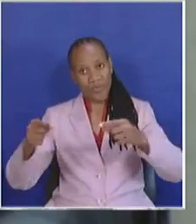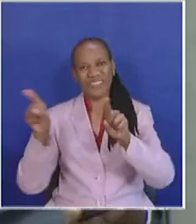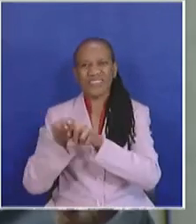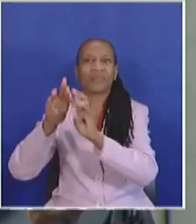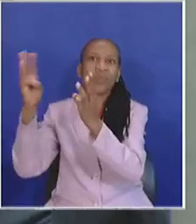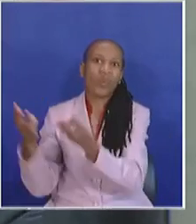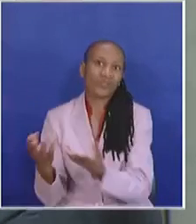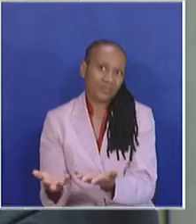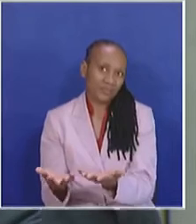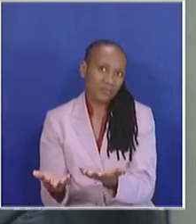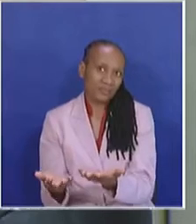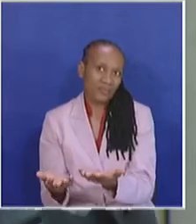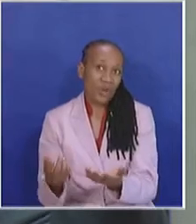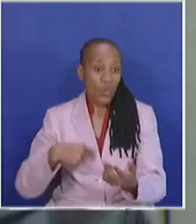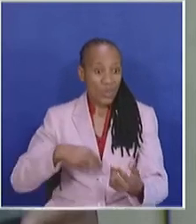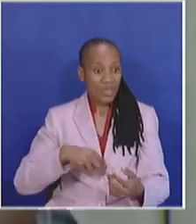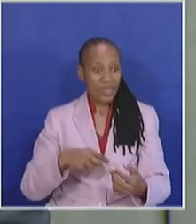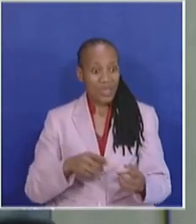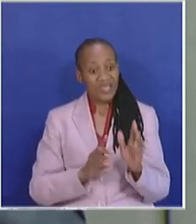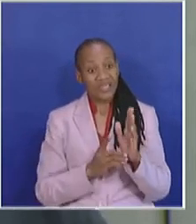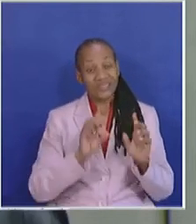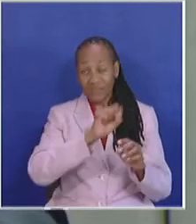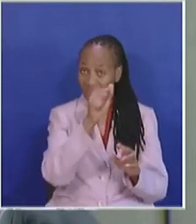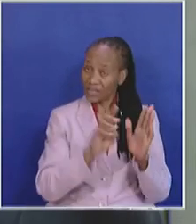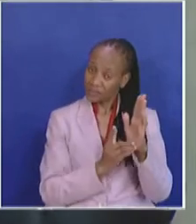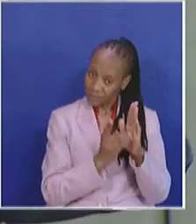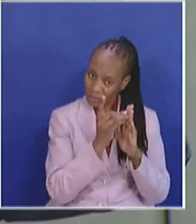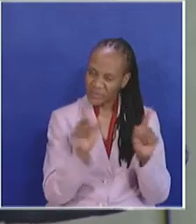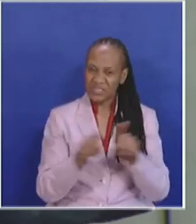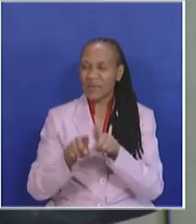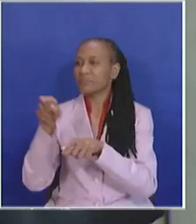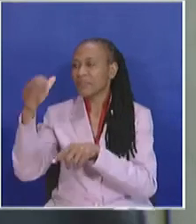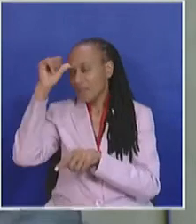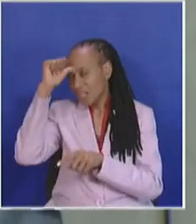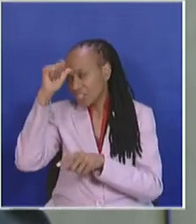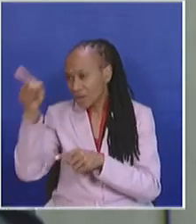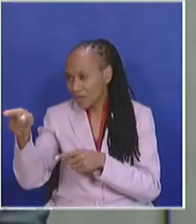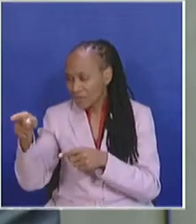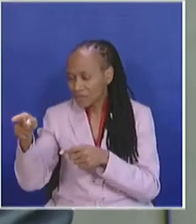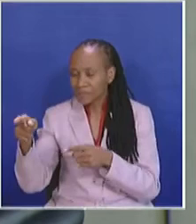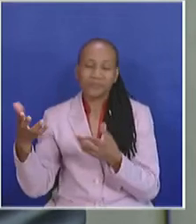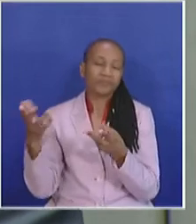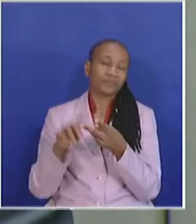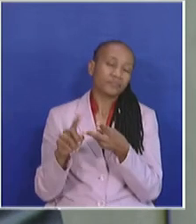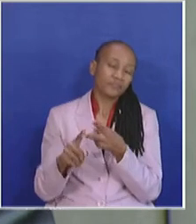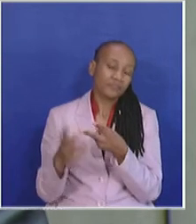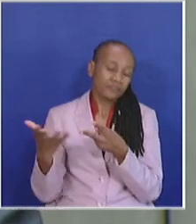have to compare ourselves with the developing states elsewhere in the world. India, compare yourself to the